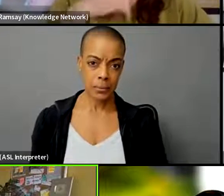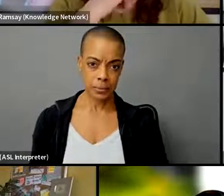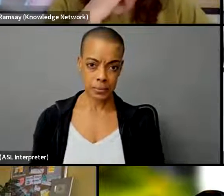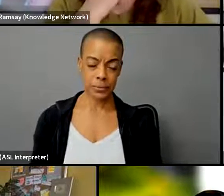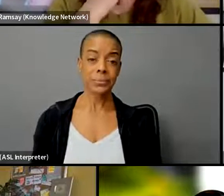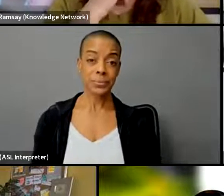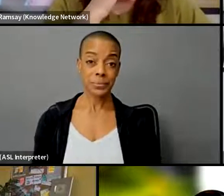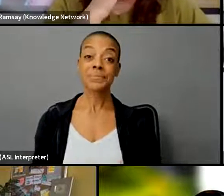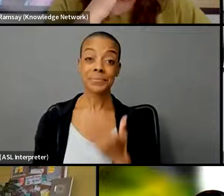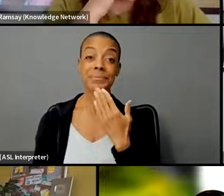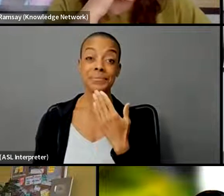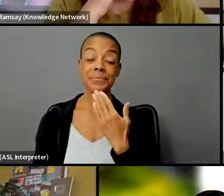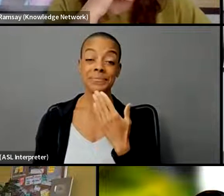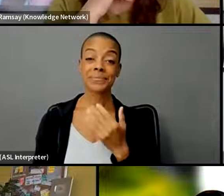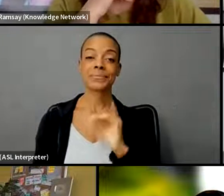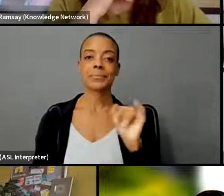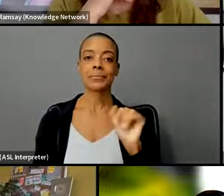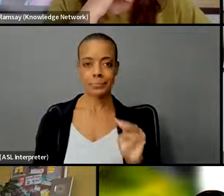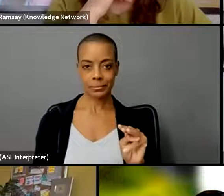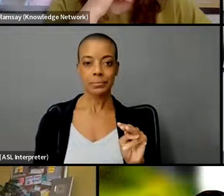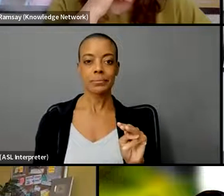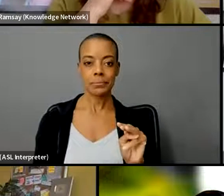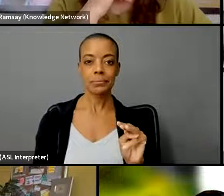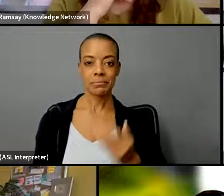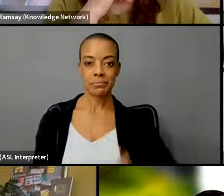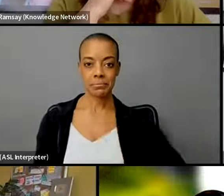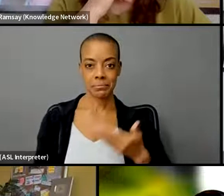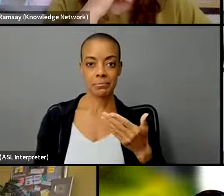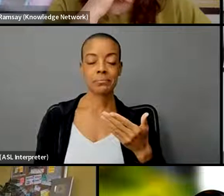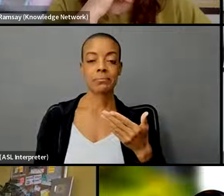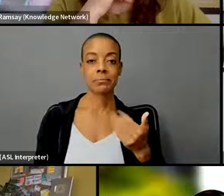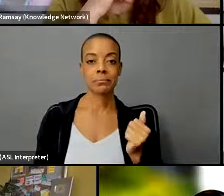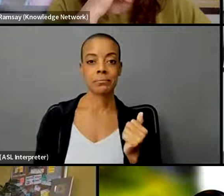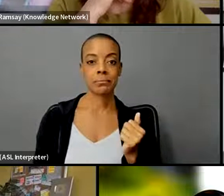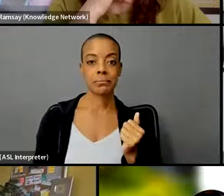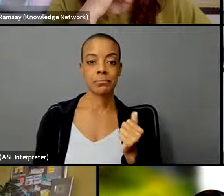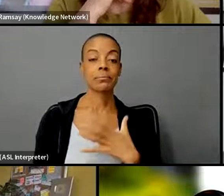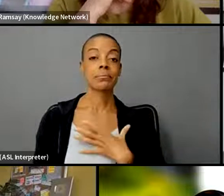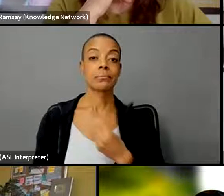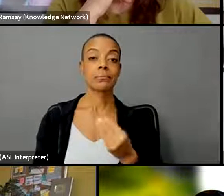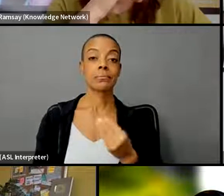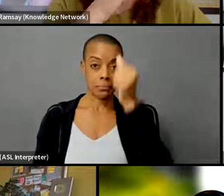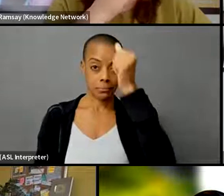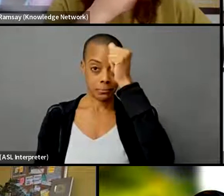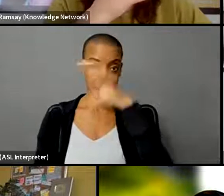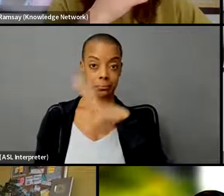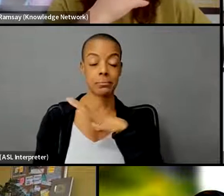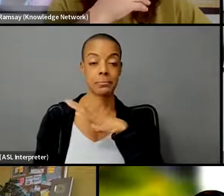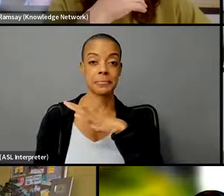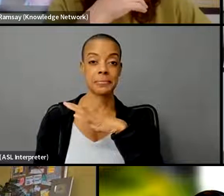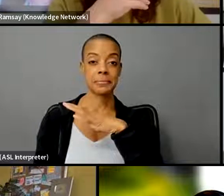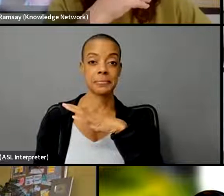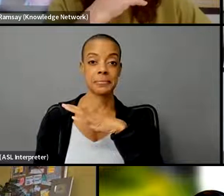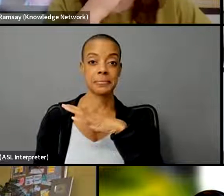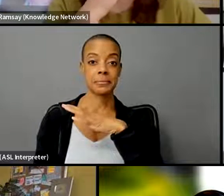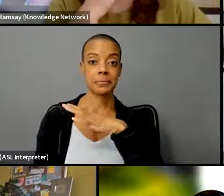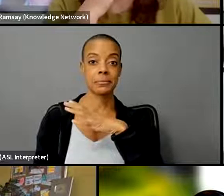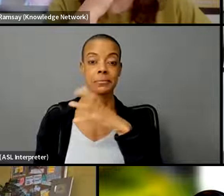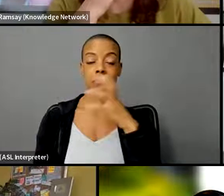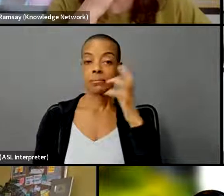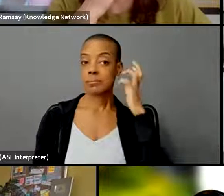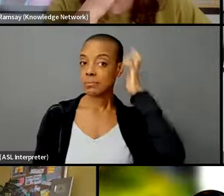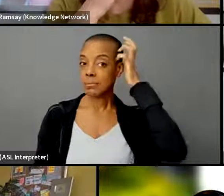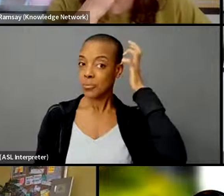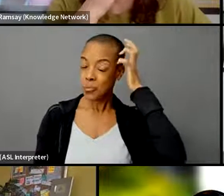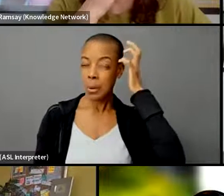Uytae. My name is Jim Krysko. I am a white male, brown with slightly